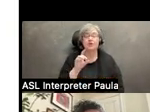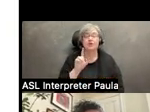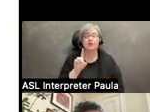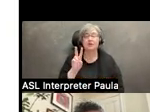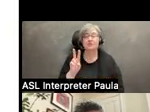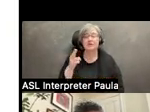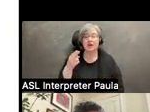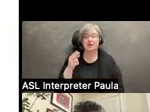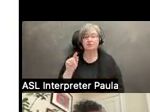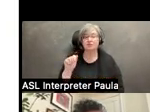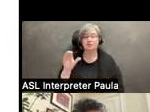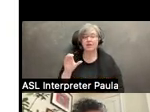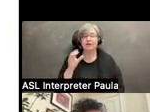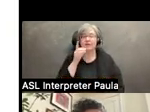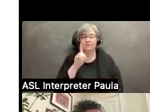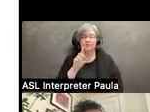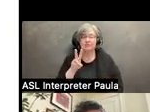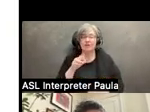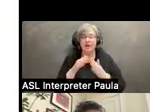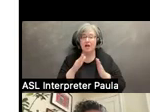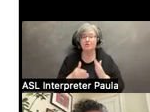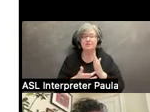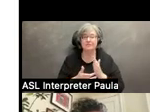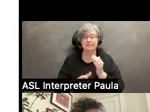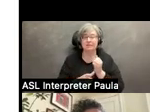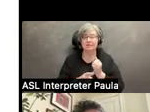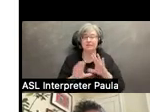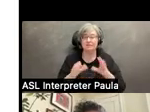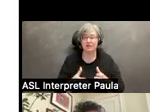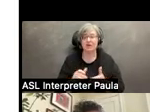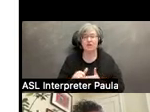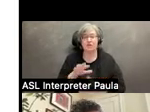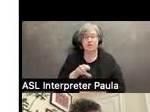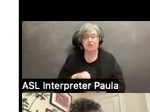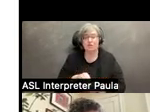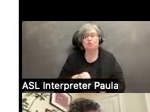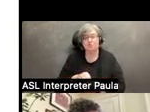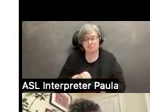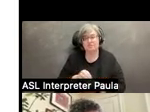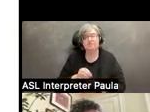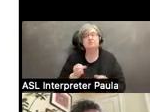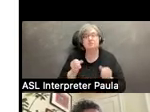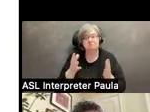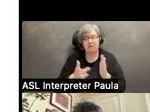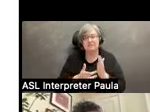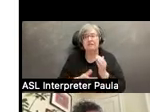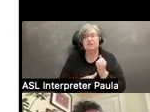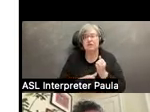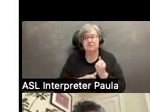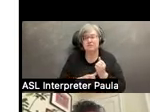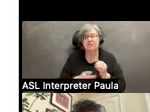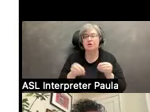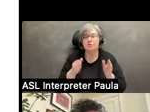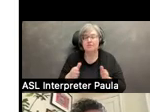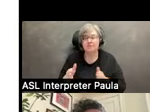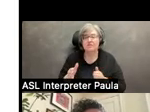Housing Technical Assistance Consortium that is comprised of a number of technical assistance providers,